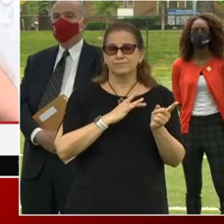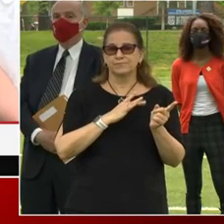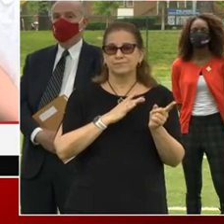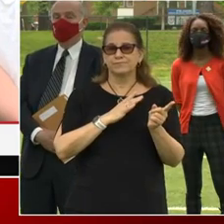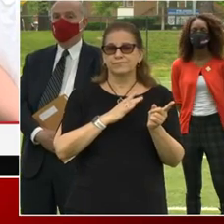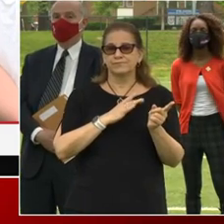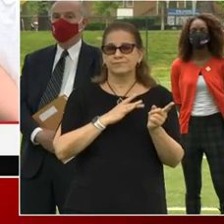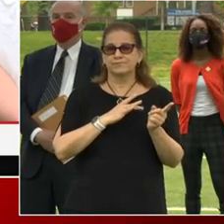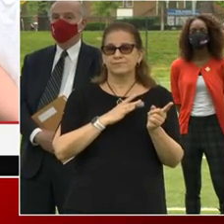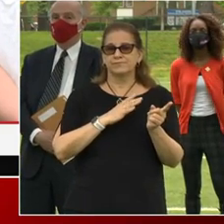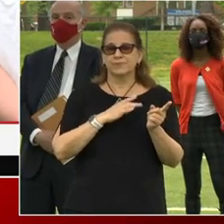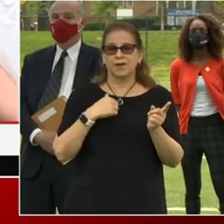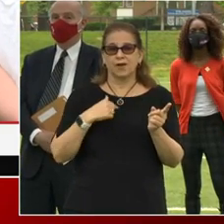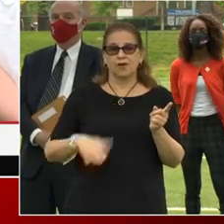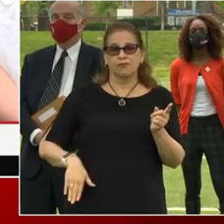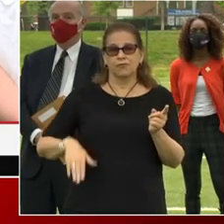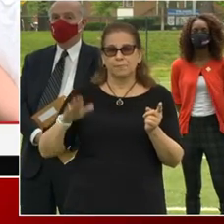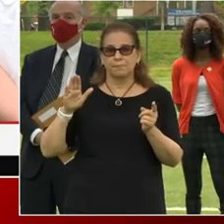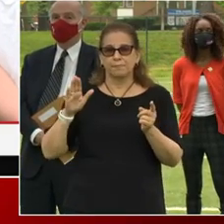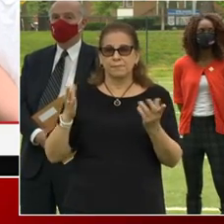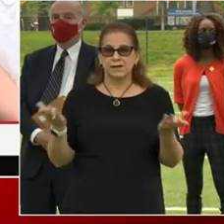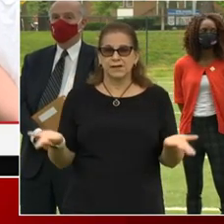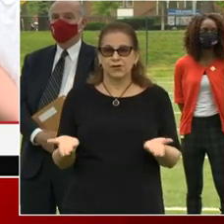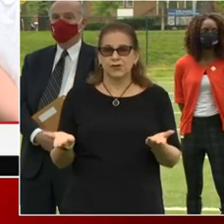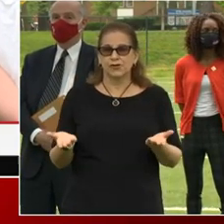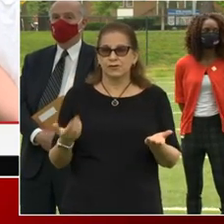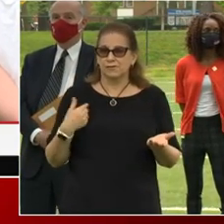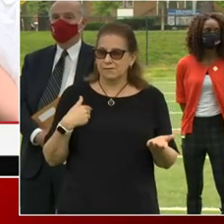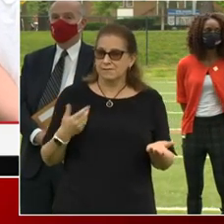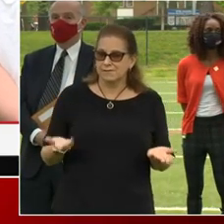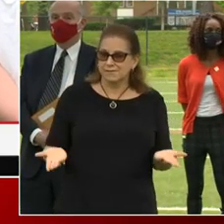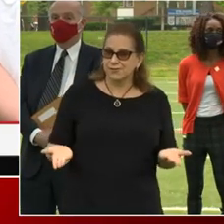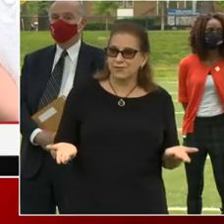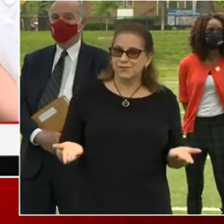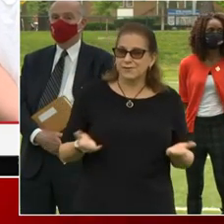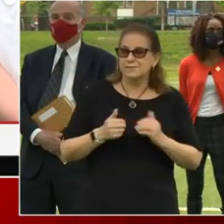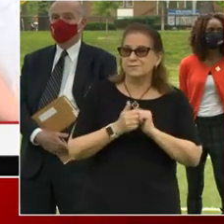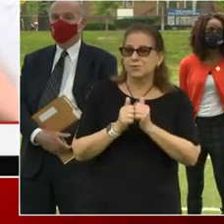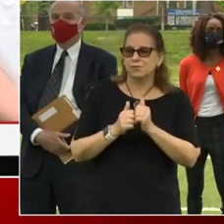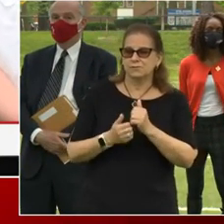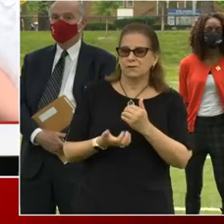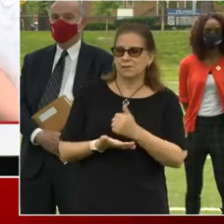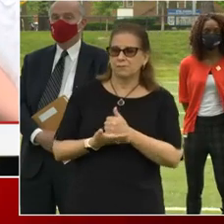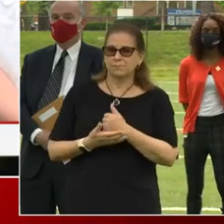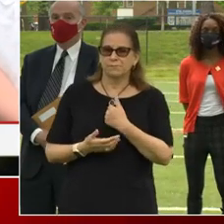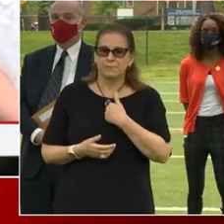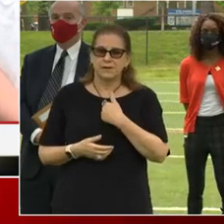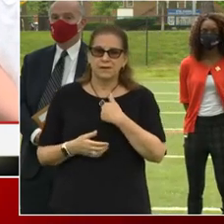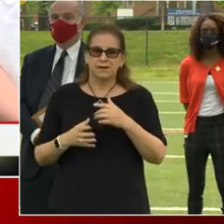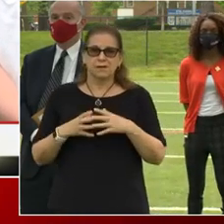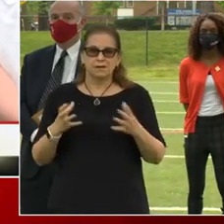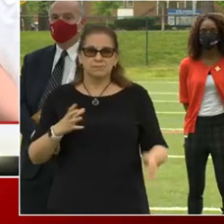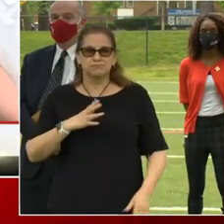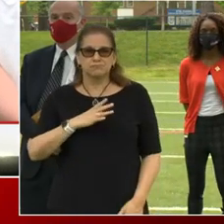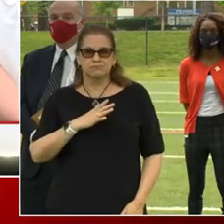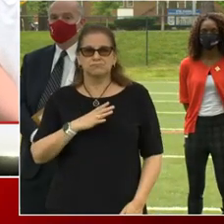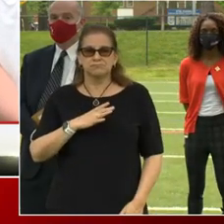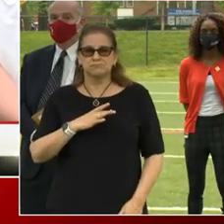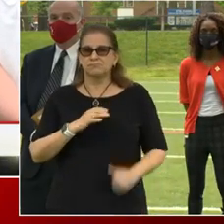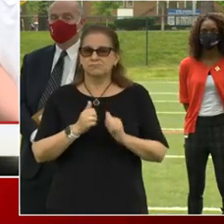grew up in the city and grew up right here, sports helped me a lot. So as the one thing I want to